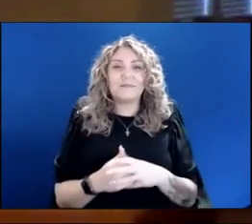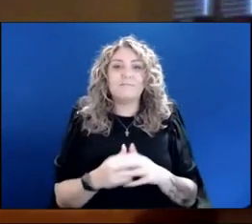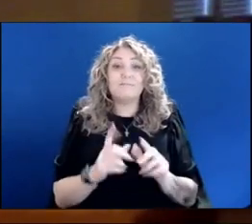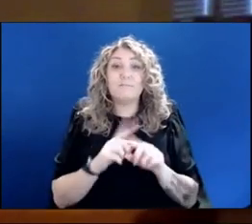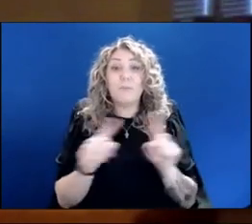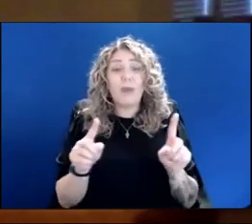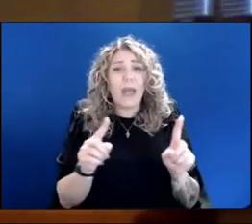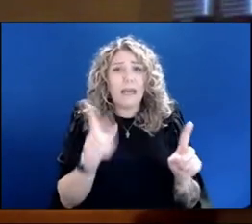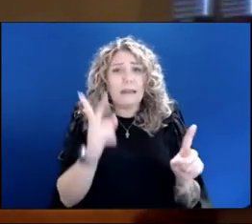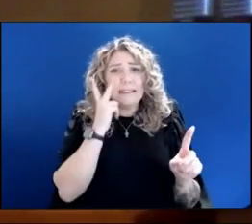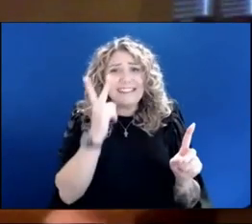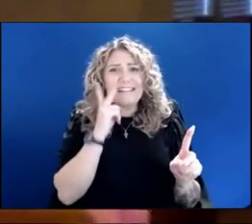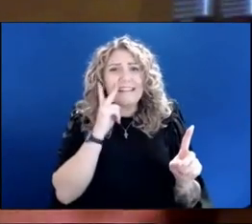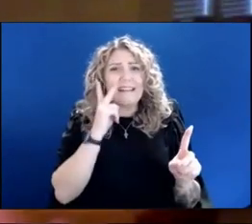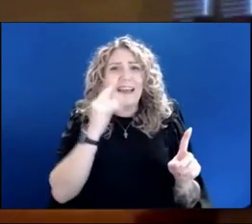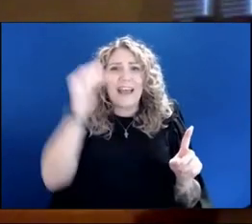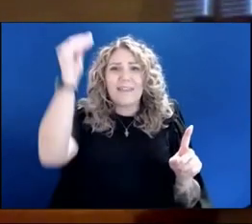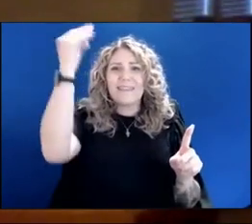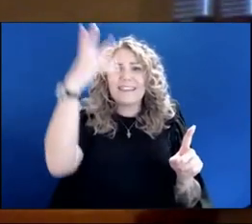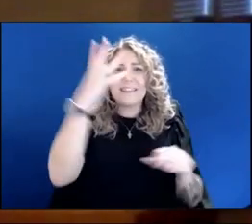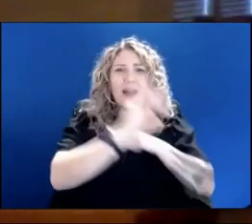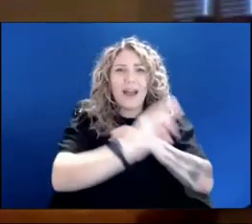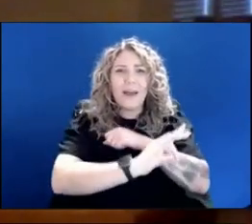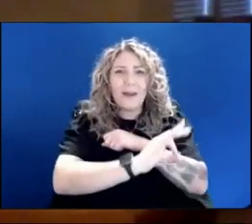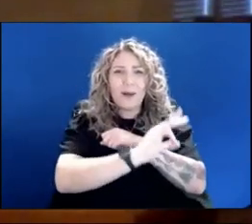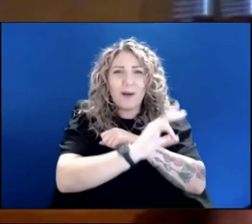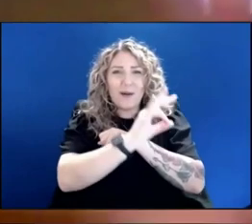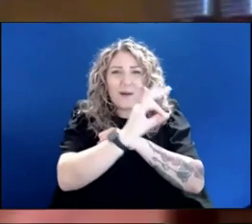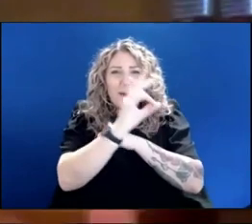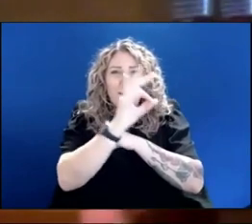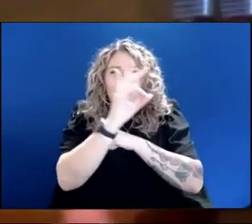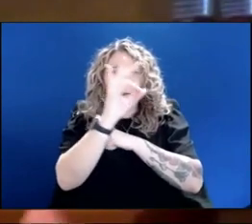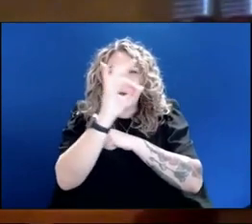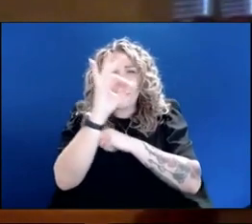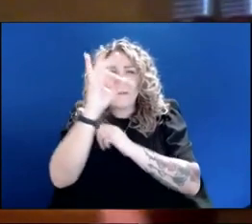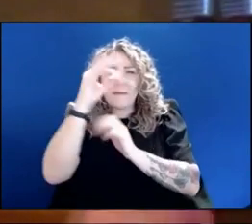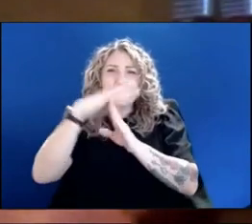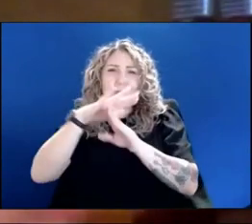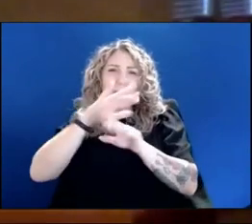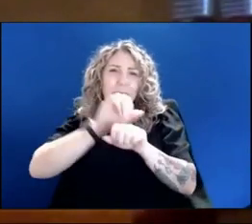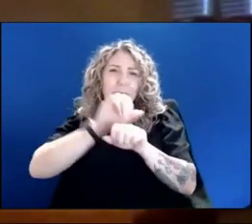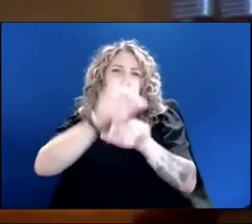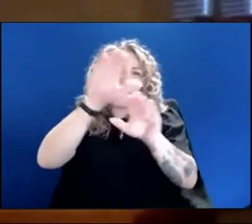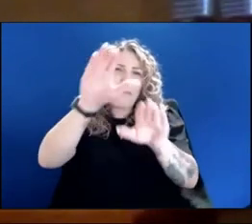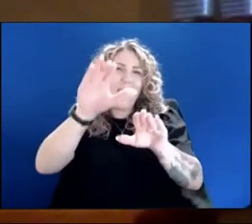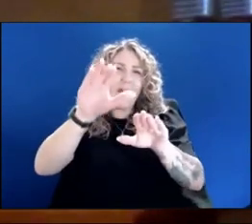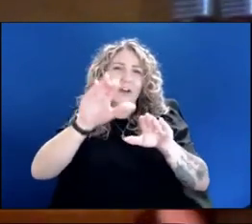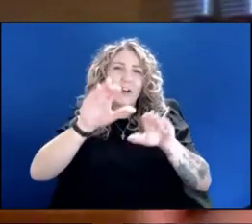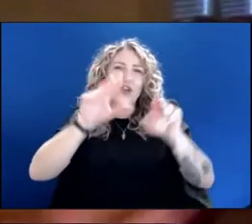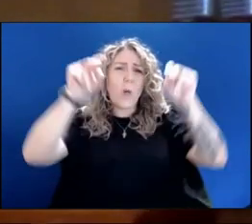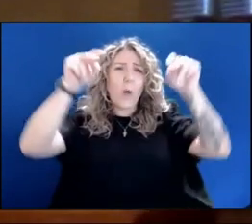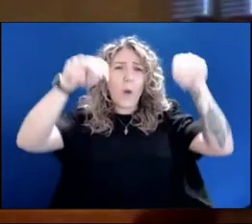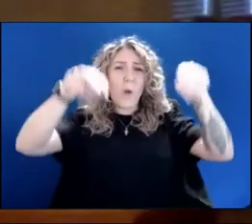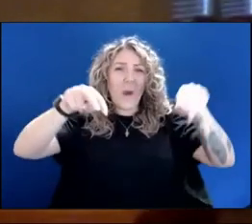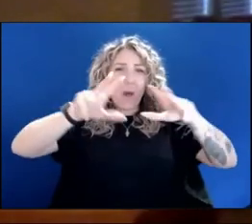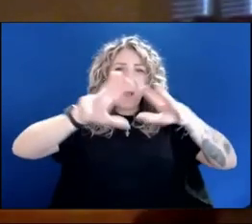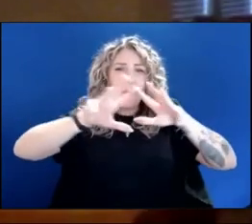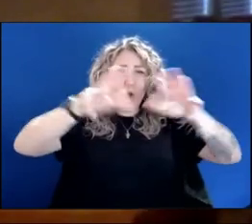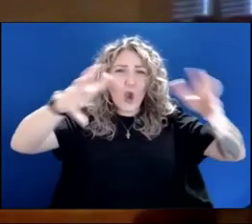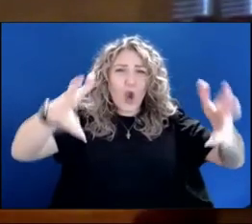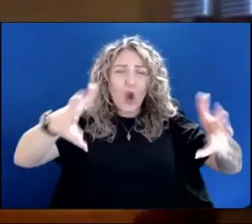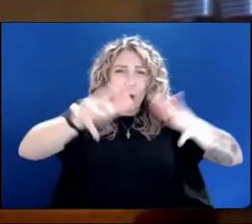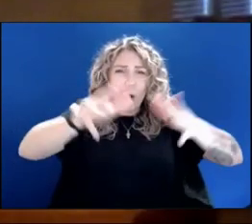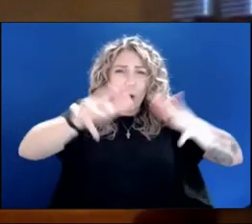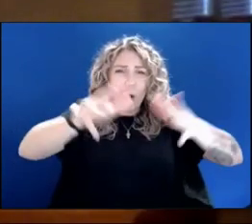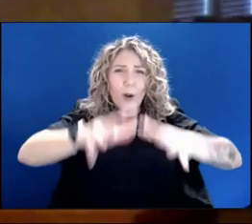see the sunrise at the top of Kilimanjaro. You can kind of see the curvature of the earth. You're surrounded by glaciers. It feels otherworldly. It